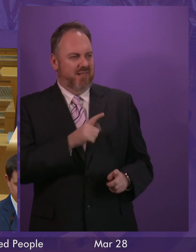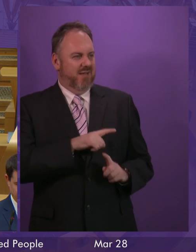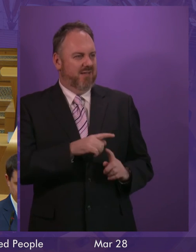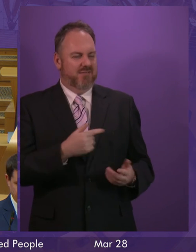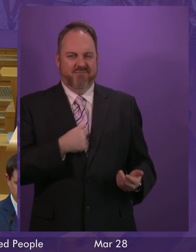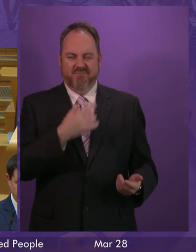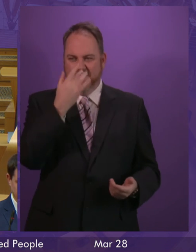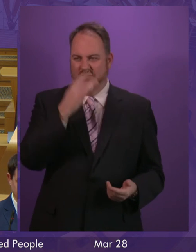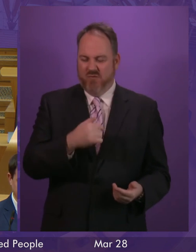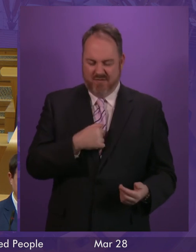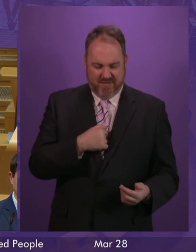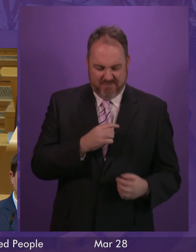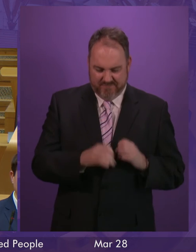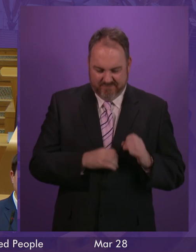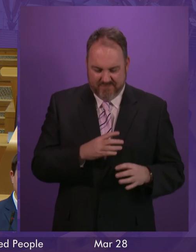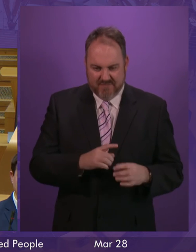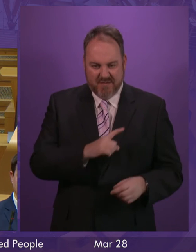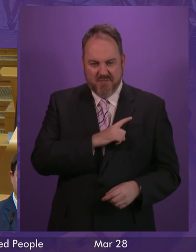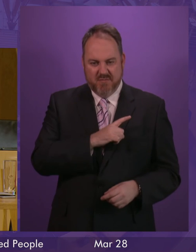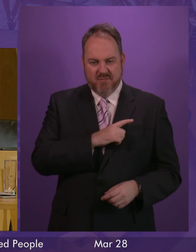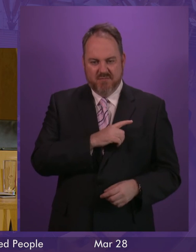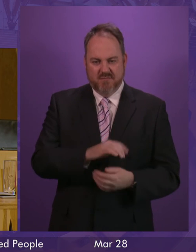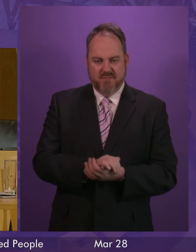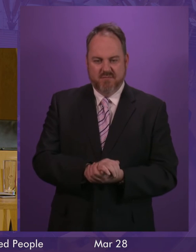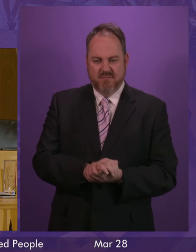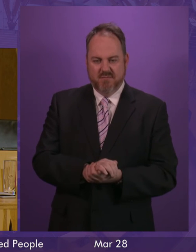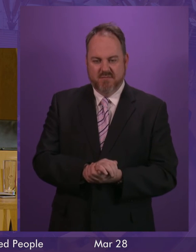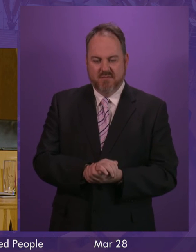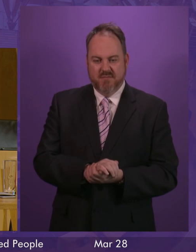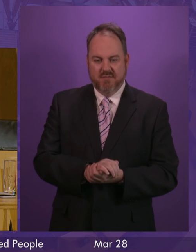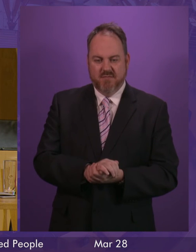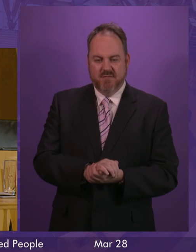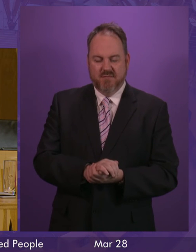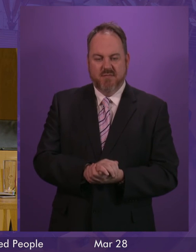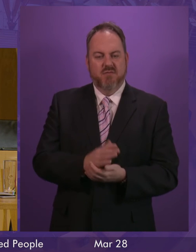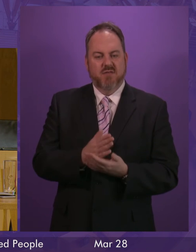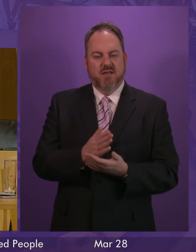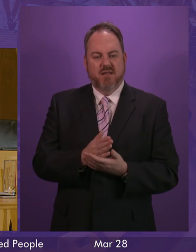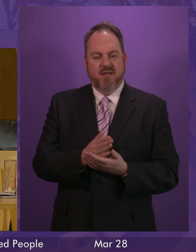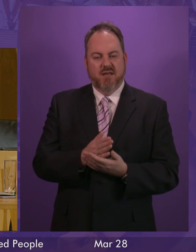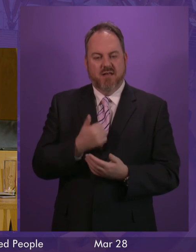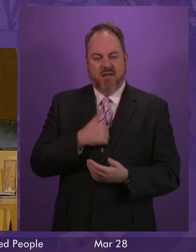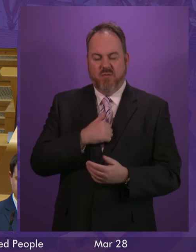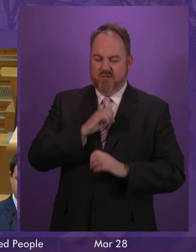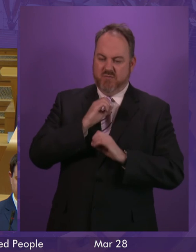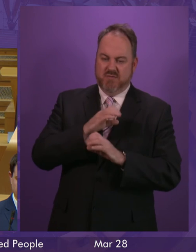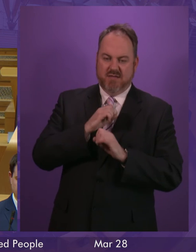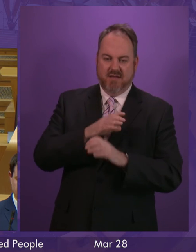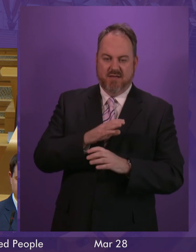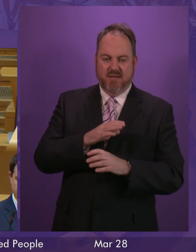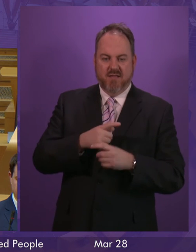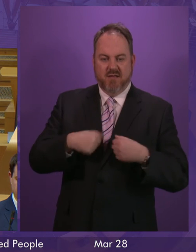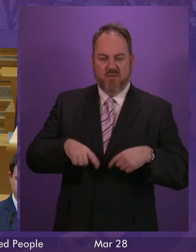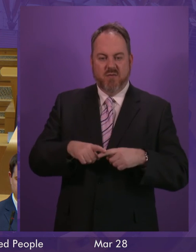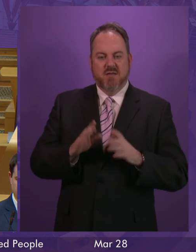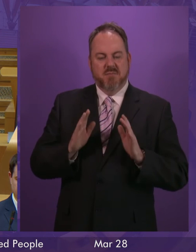discussing the disability, because they were those of his wife. And I think there's something that I was wanting to reflect at the beginning of my speech, is that I think we must all